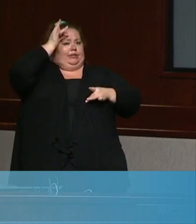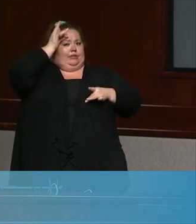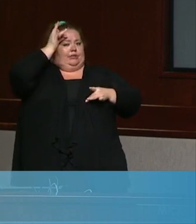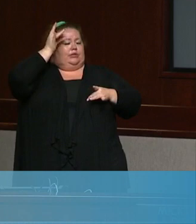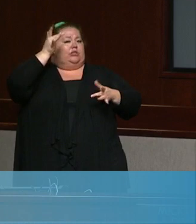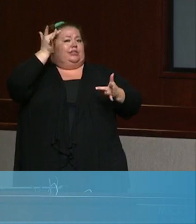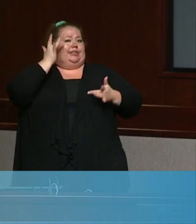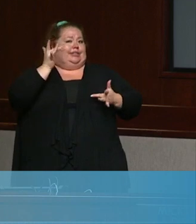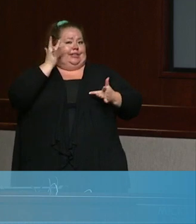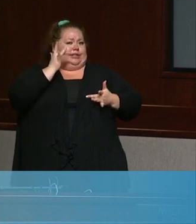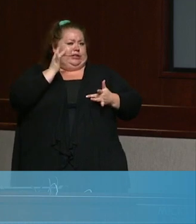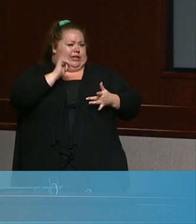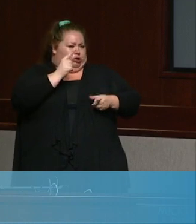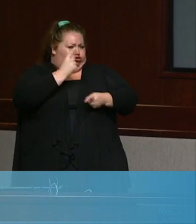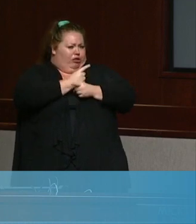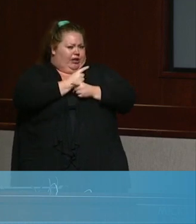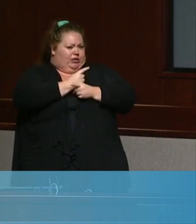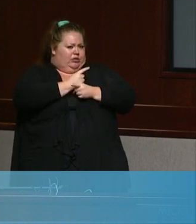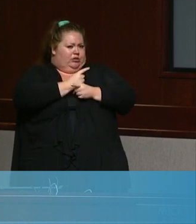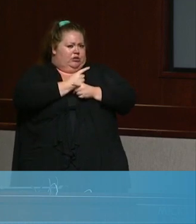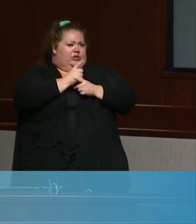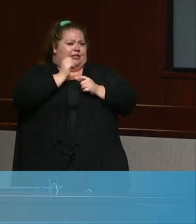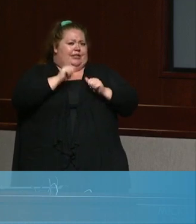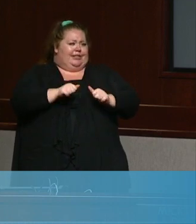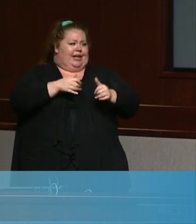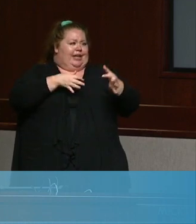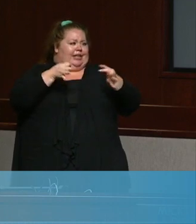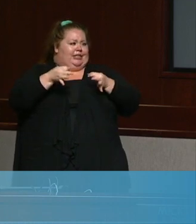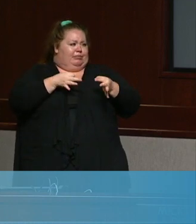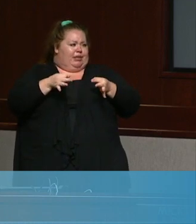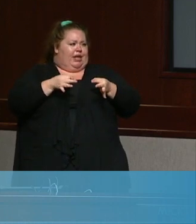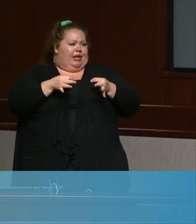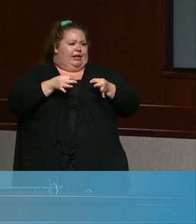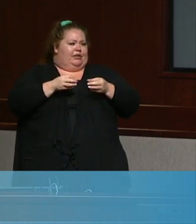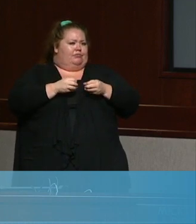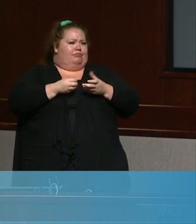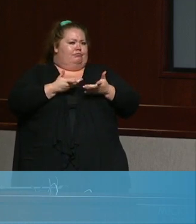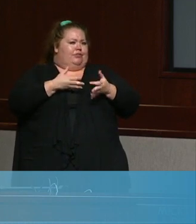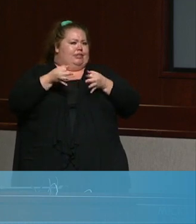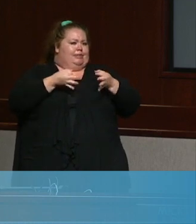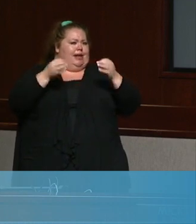Did I hear that correctly, and are you able to expand further?